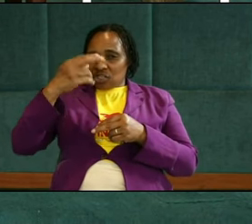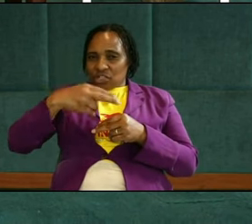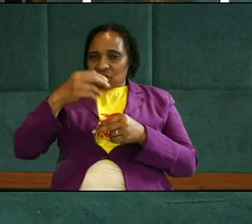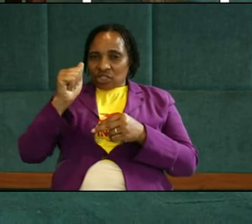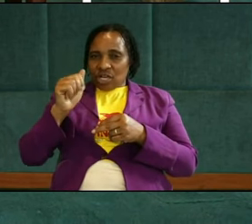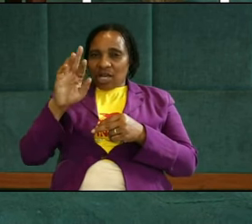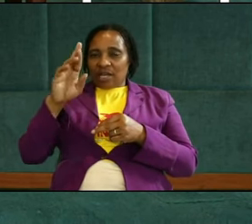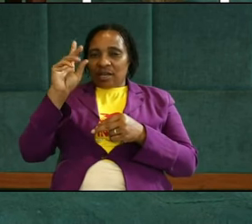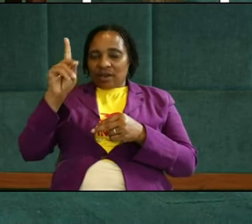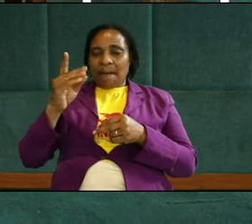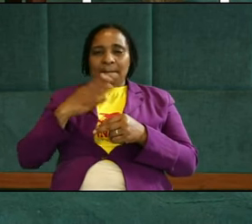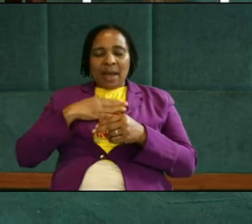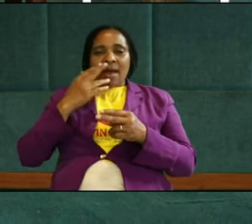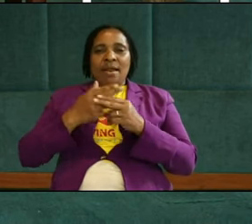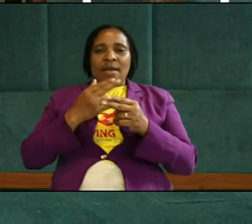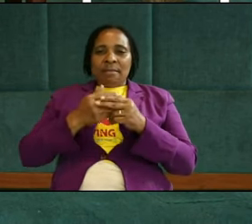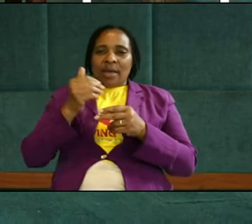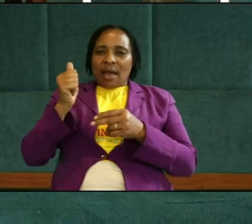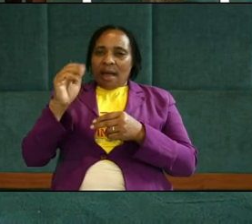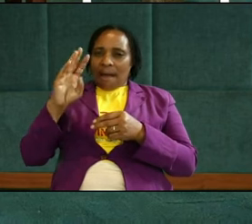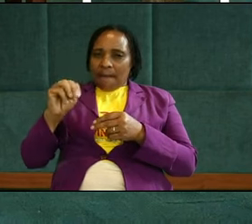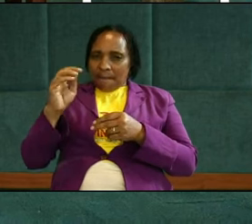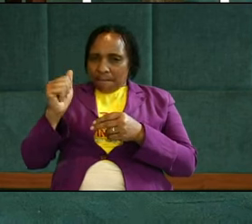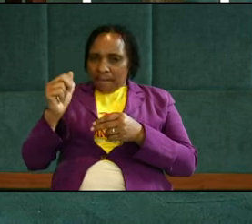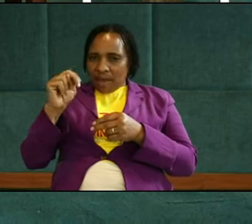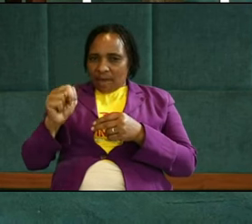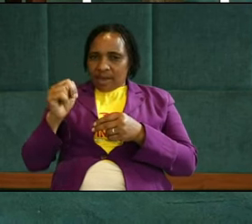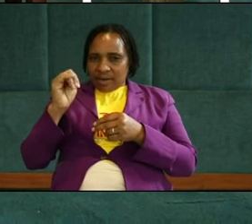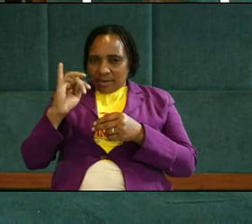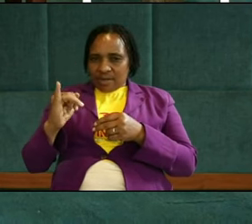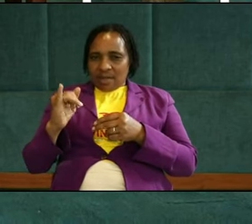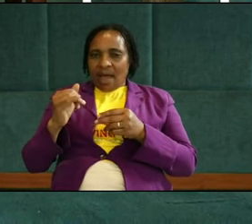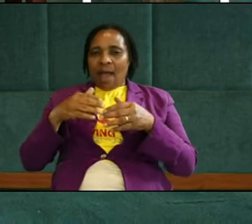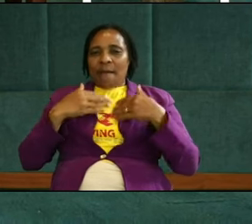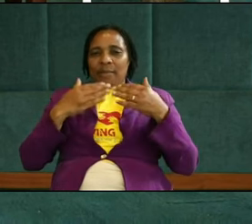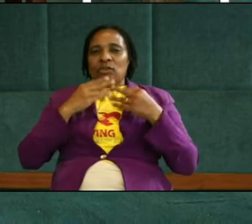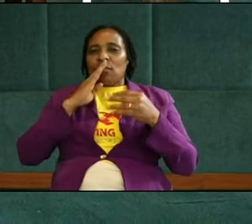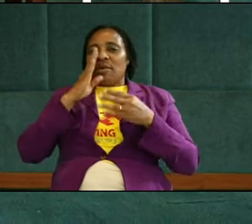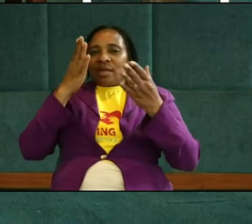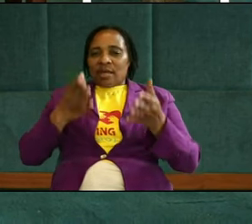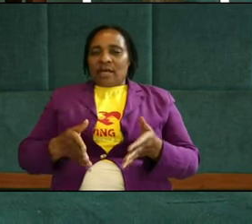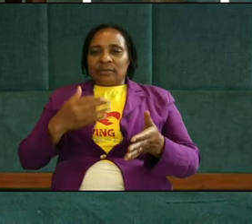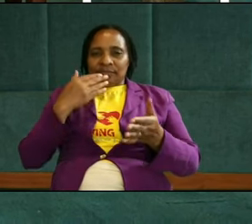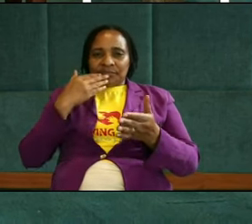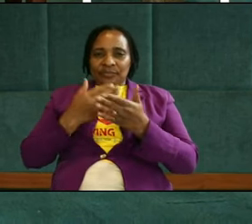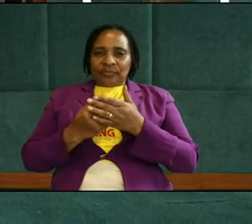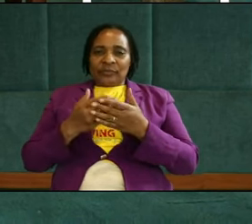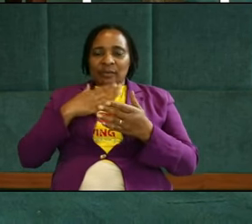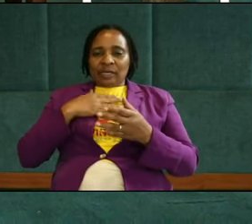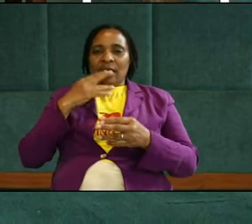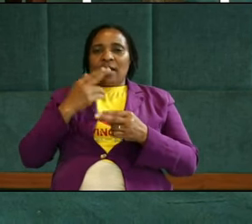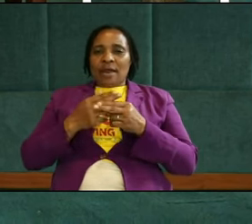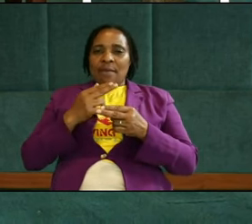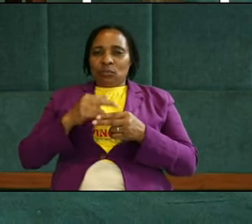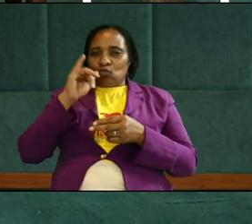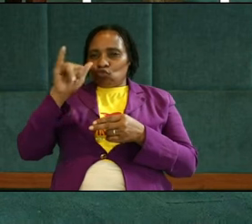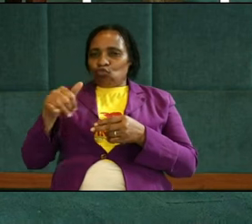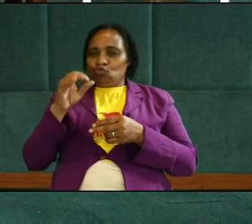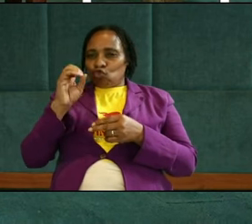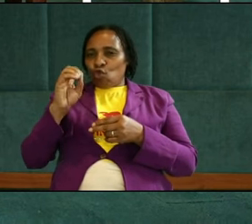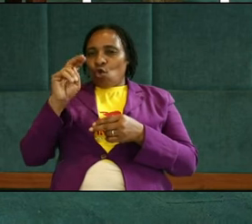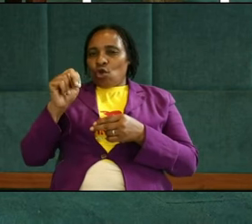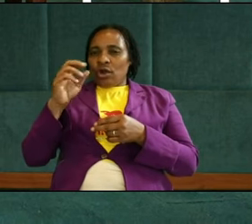here. Hi, my name is Amanya Buya, and I'm happy to be here. Thank you. And my name is Jonan Magana. I'll